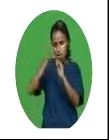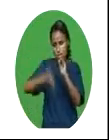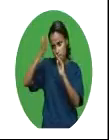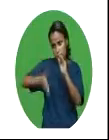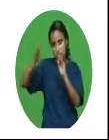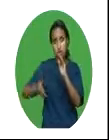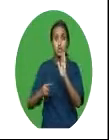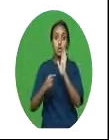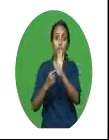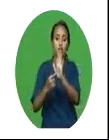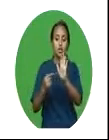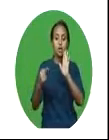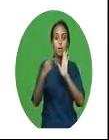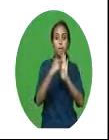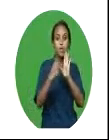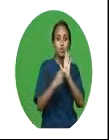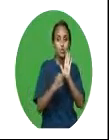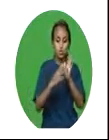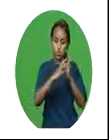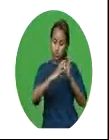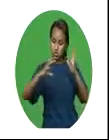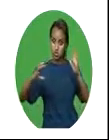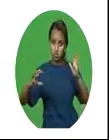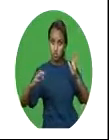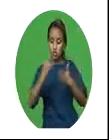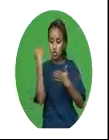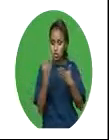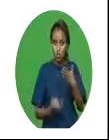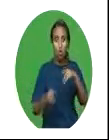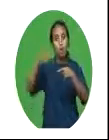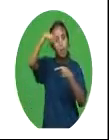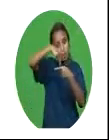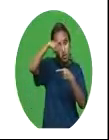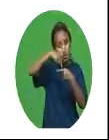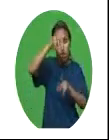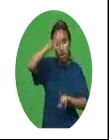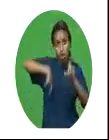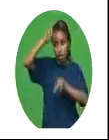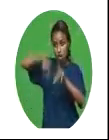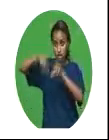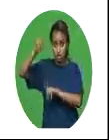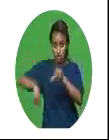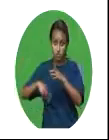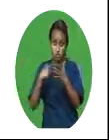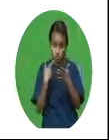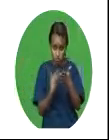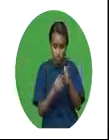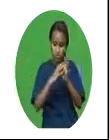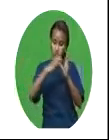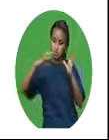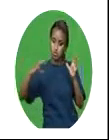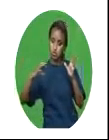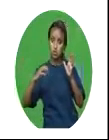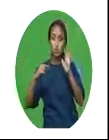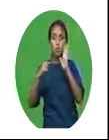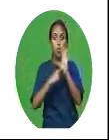locating points on the stretch out line. Draw perpendicular line to the stretch out line through